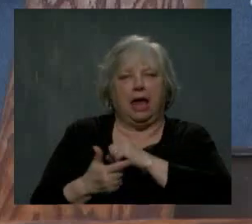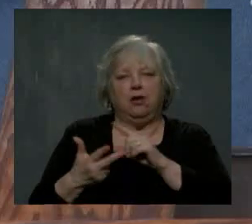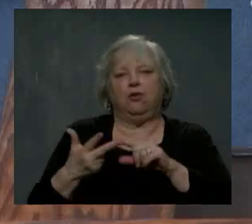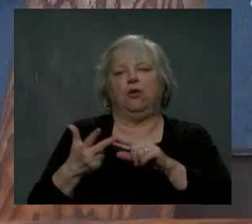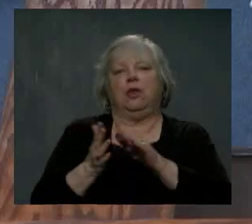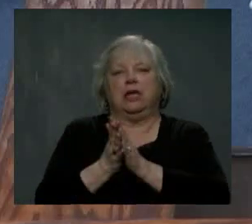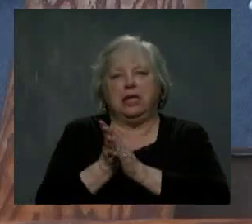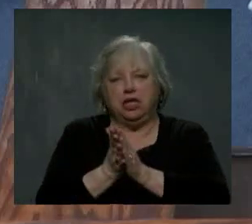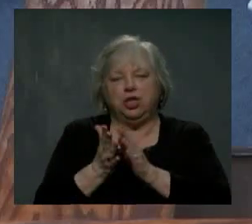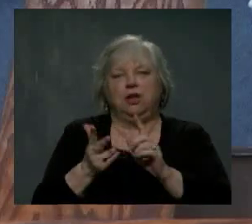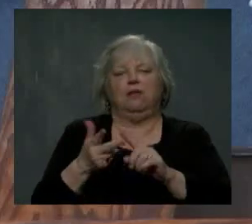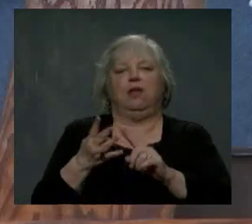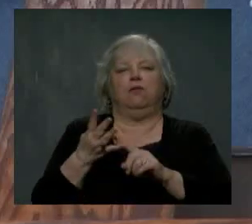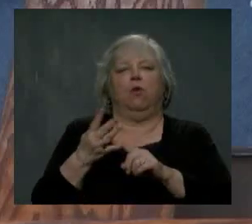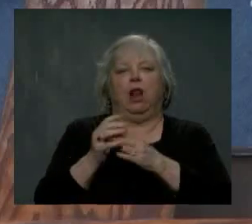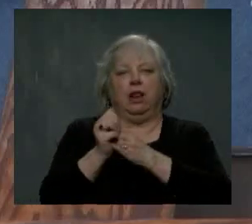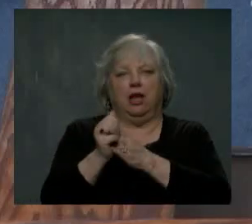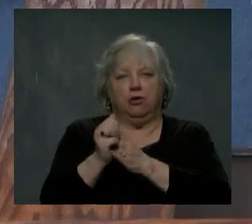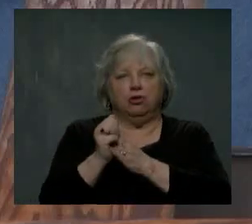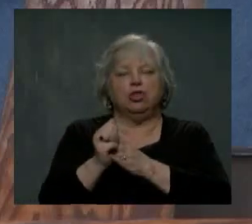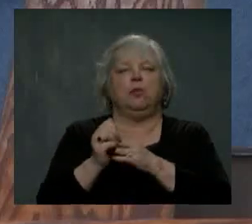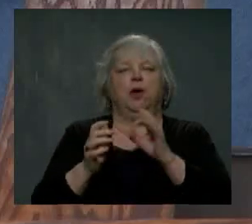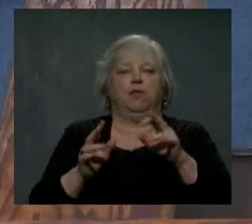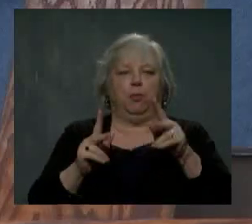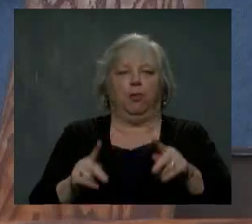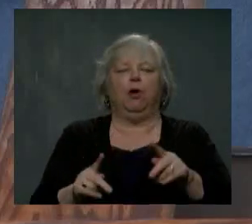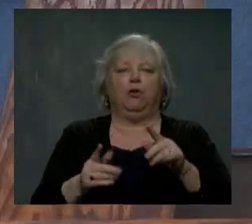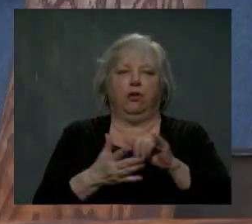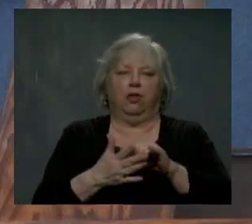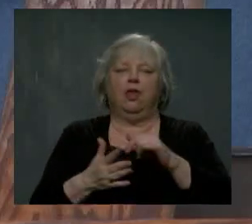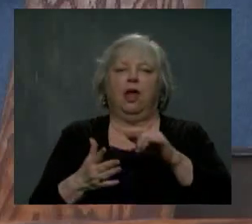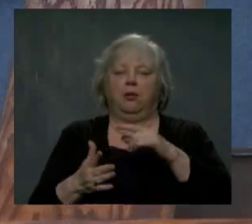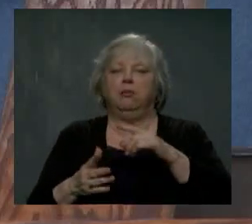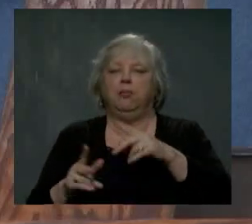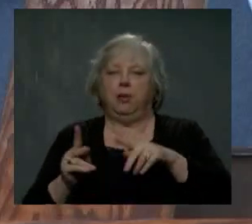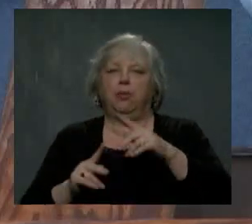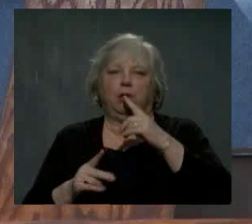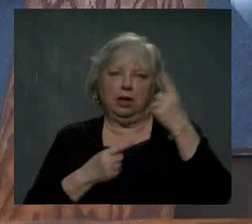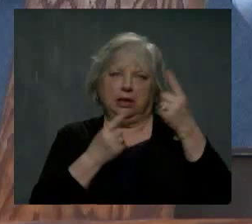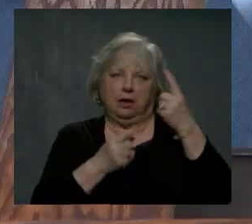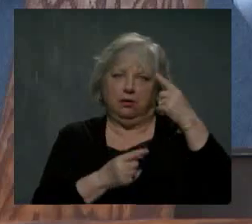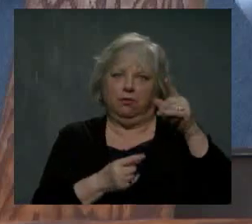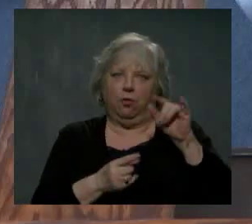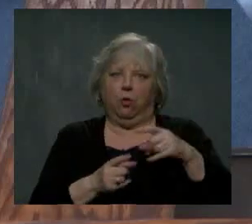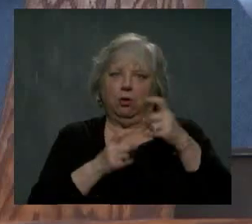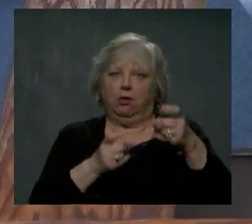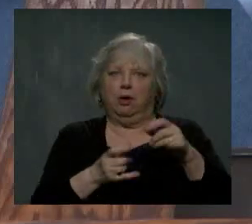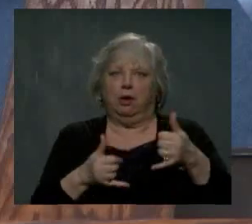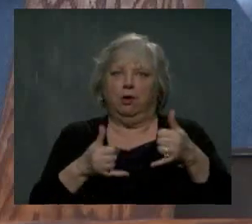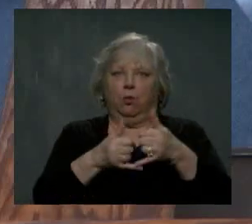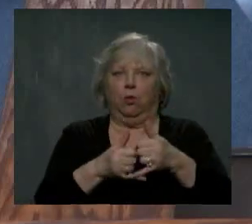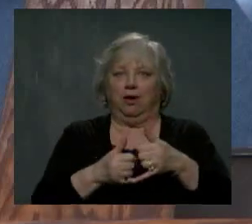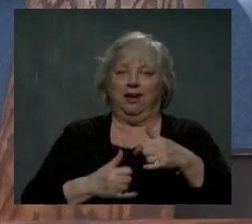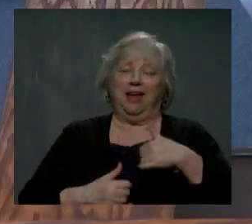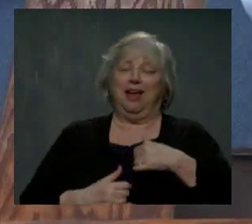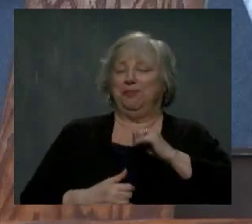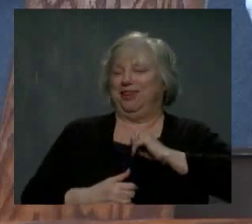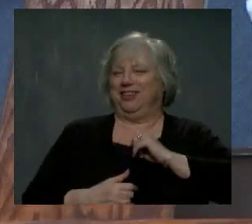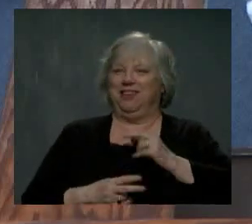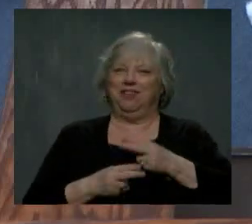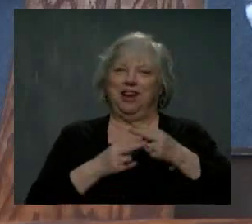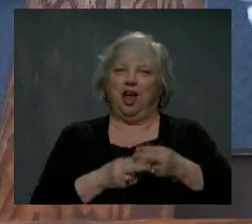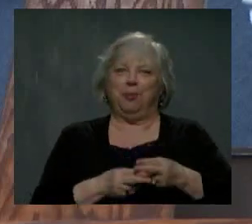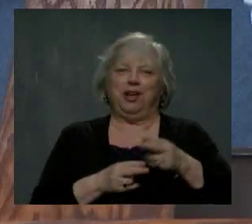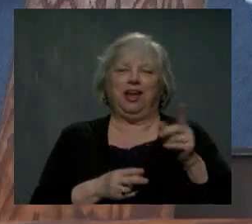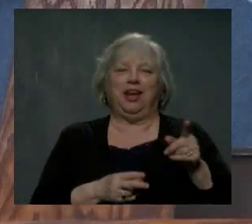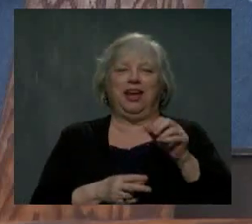the initiative, and leadership qualities of the person under consideration. I actually am the one that nominated Ember this past